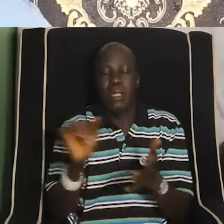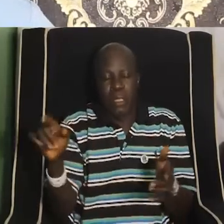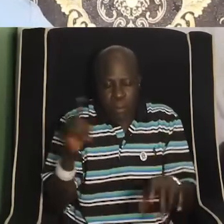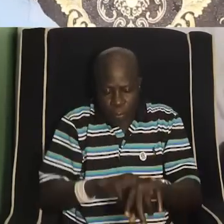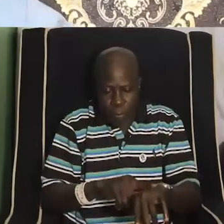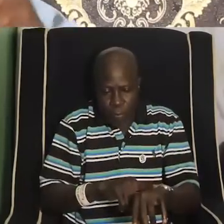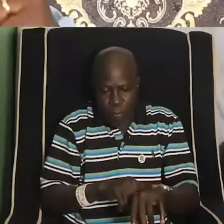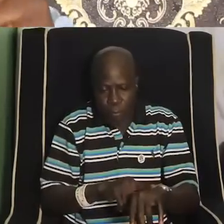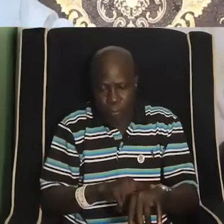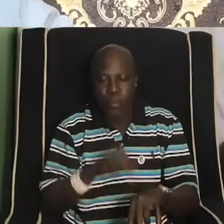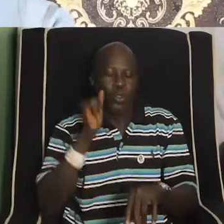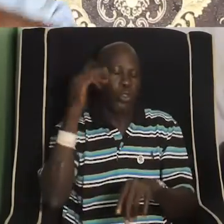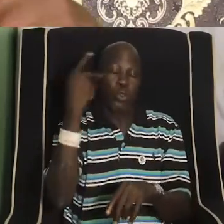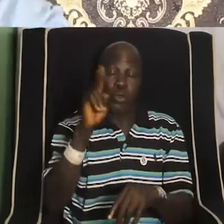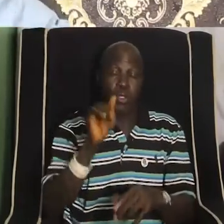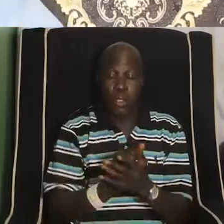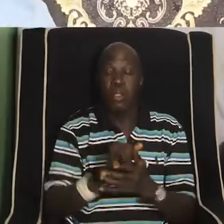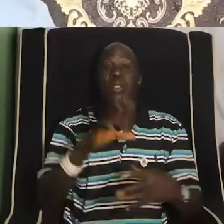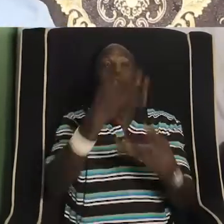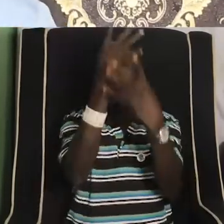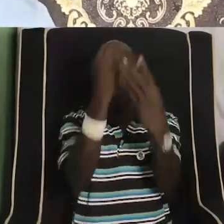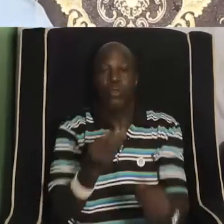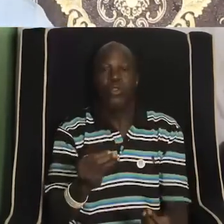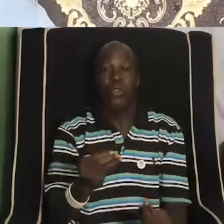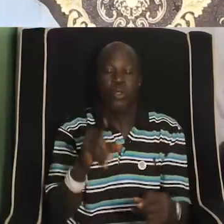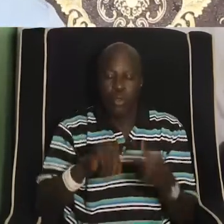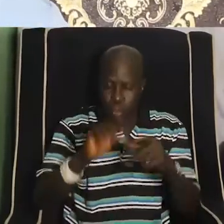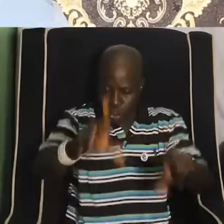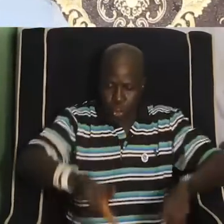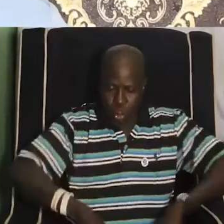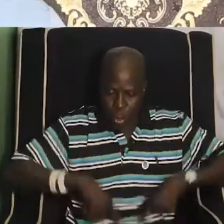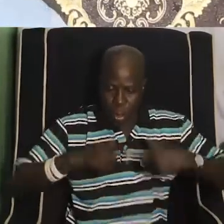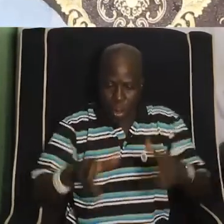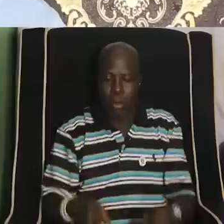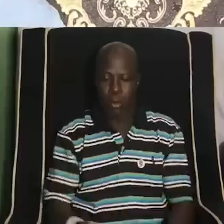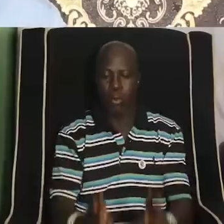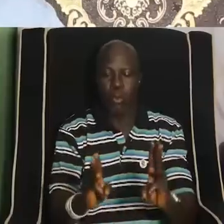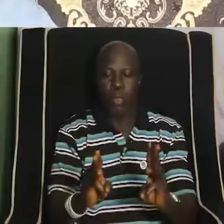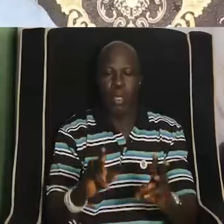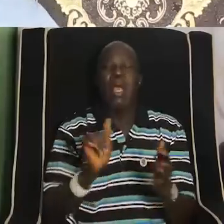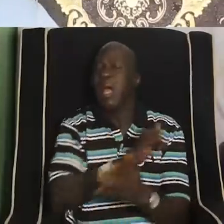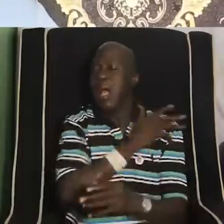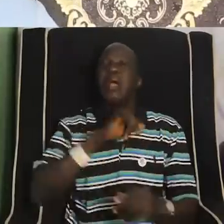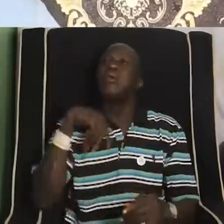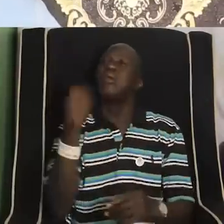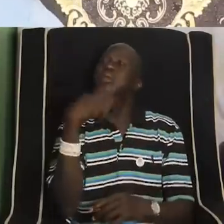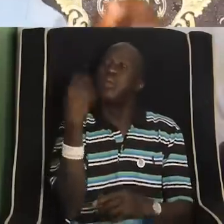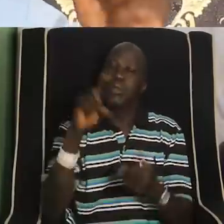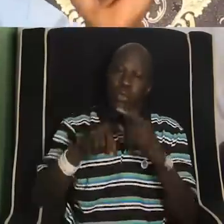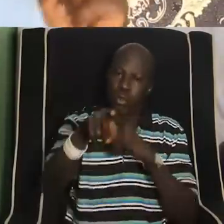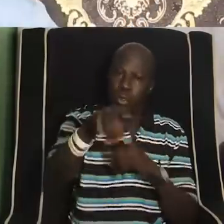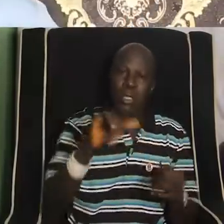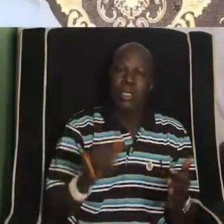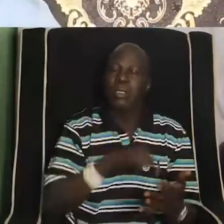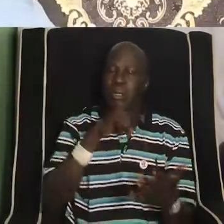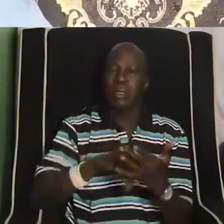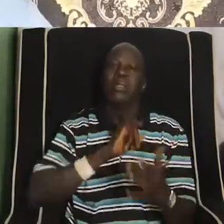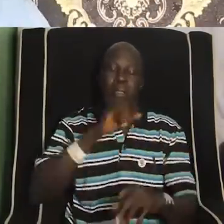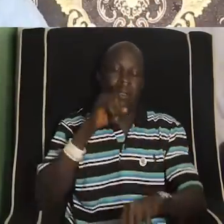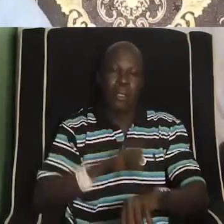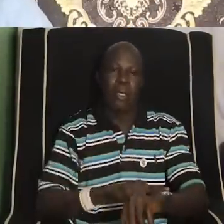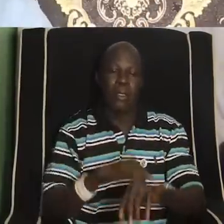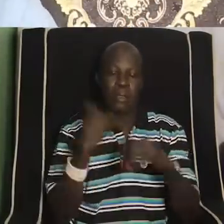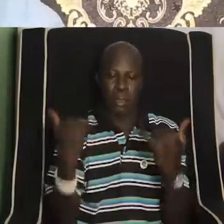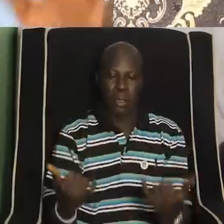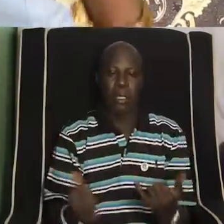that time. O yo na abayo tin ti se o. You will see the solution to the problem. Emi wa so fun pe. I now declare to you. Akoko wa to wa yi o. Night